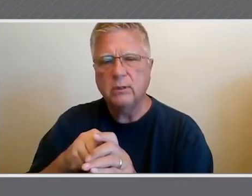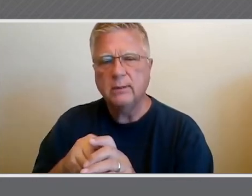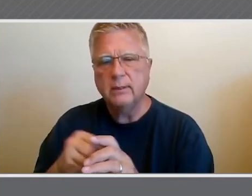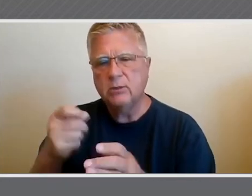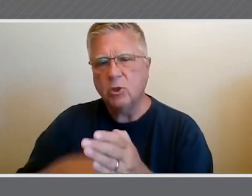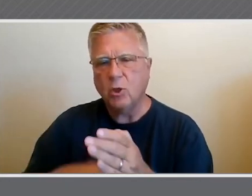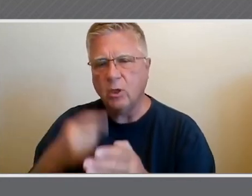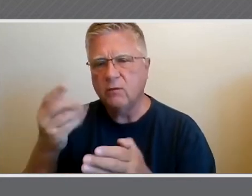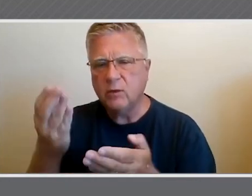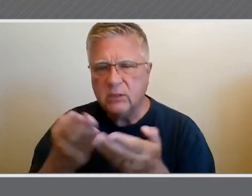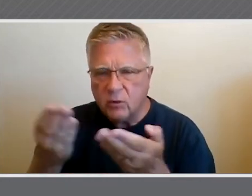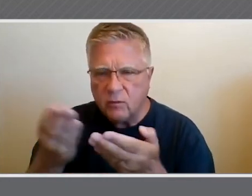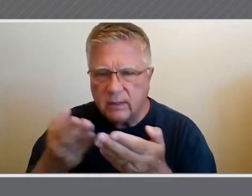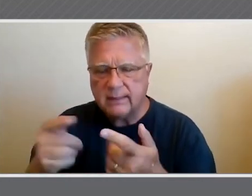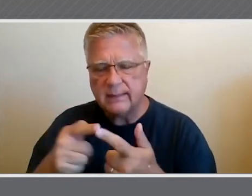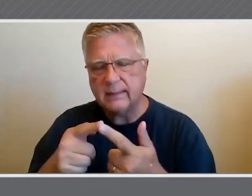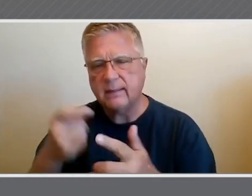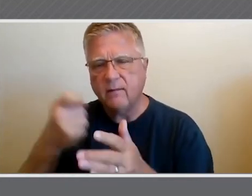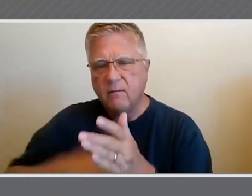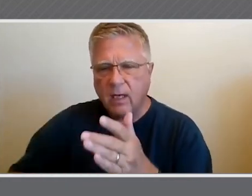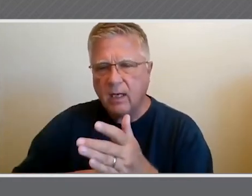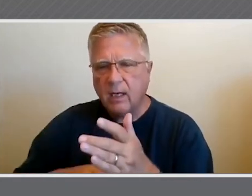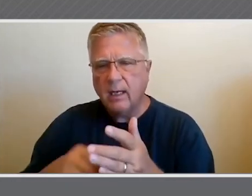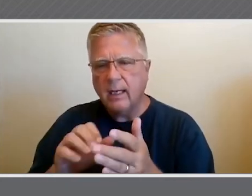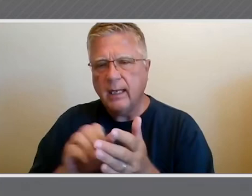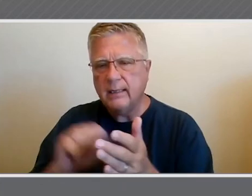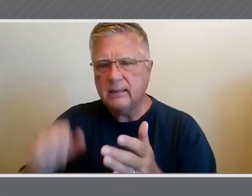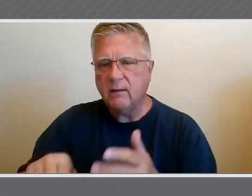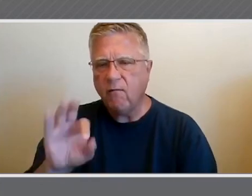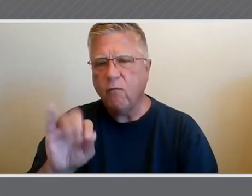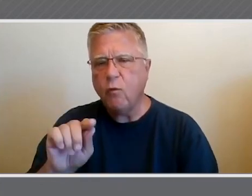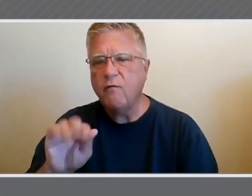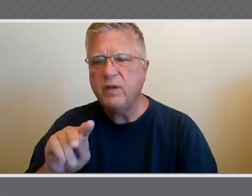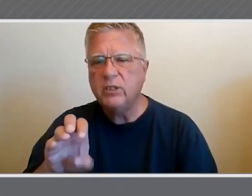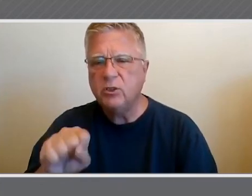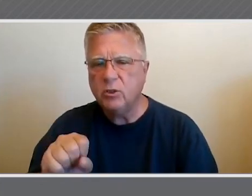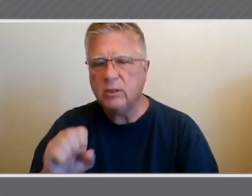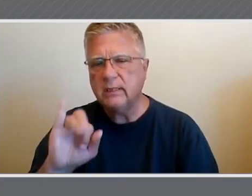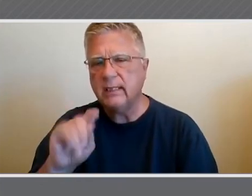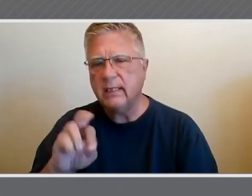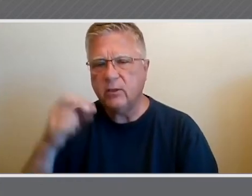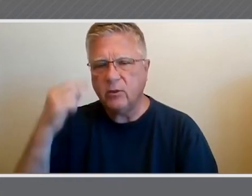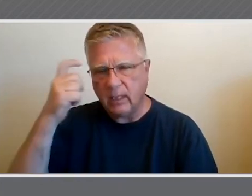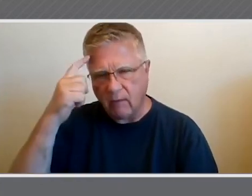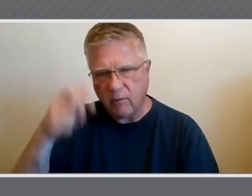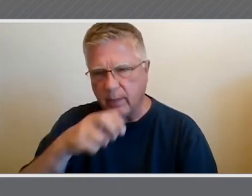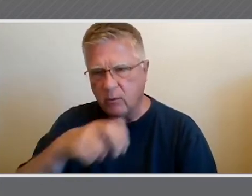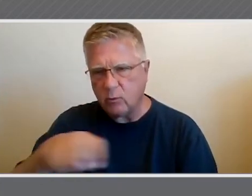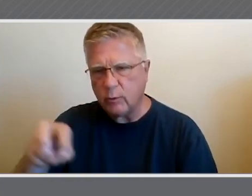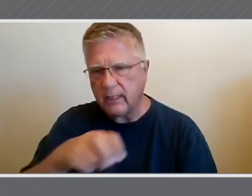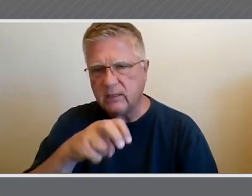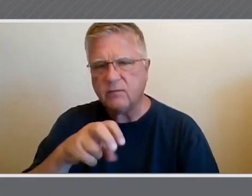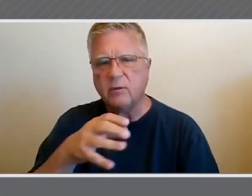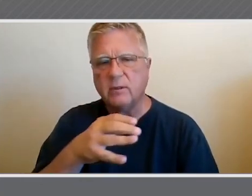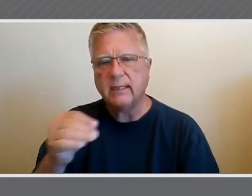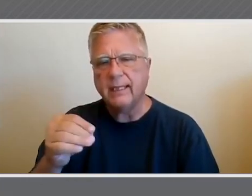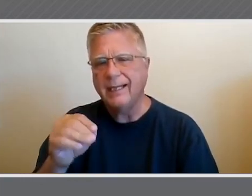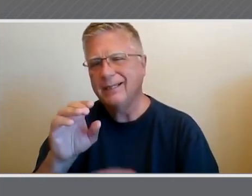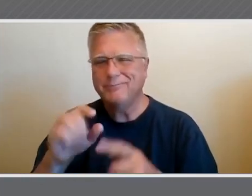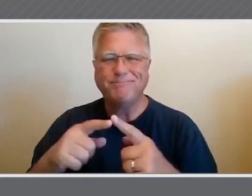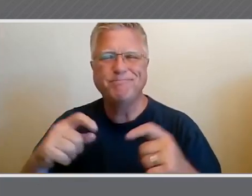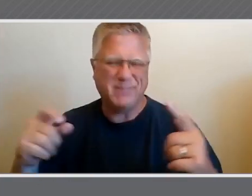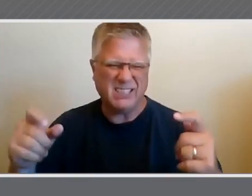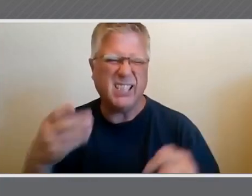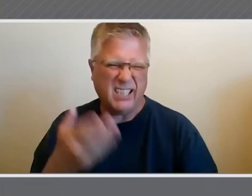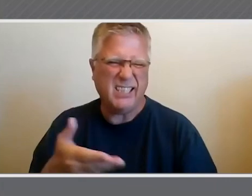for services, fines, forfeitures, intergovernmental transfers, and miscellaneous